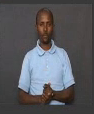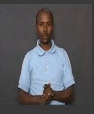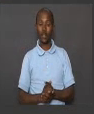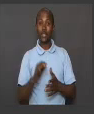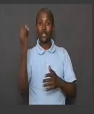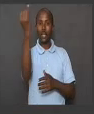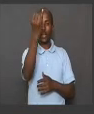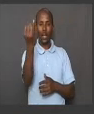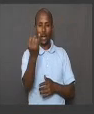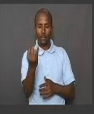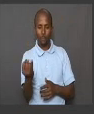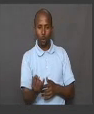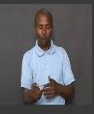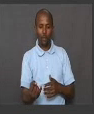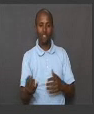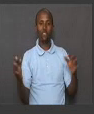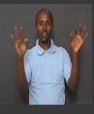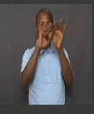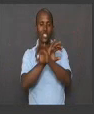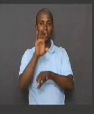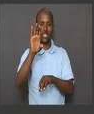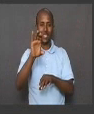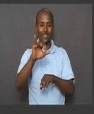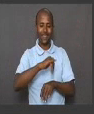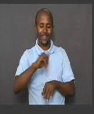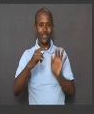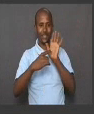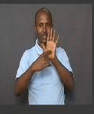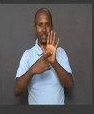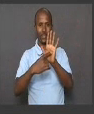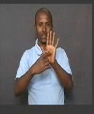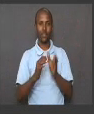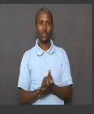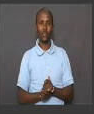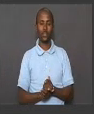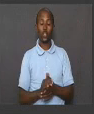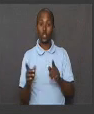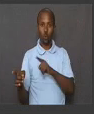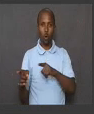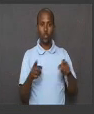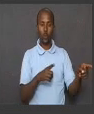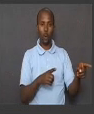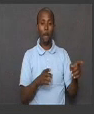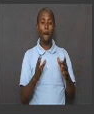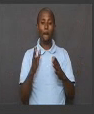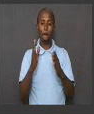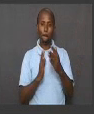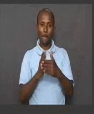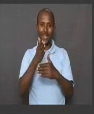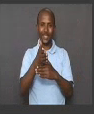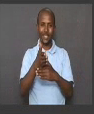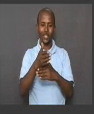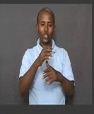The graph for function C looks like this. It also passes the